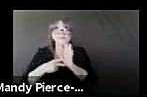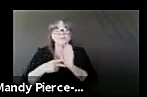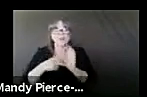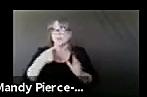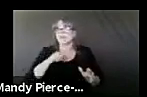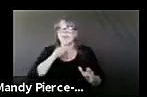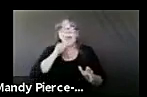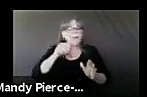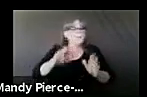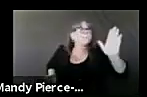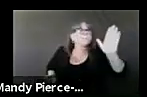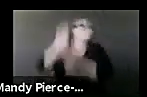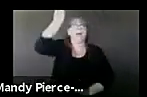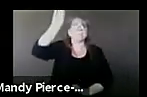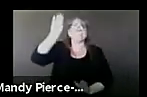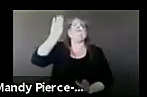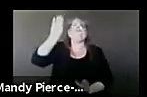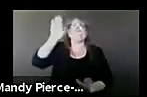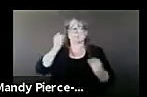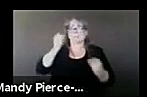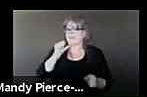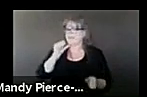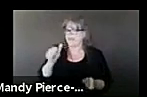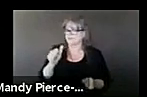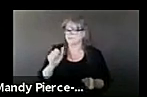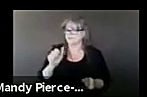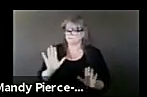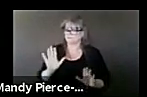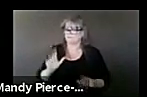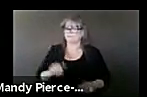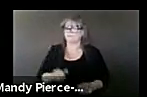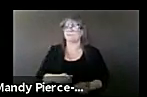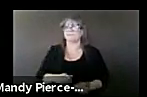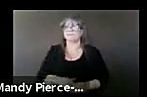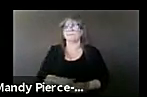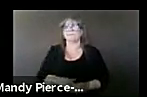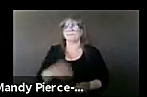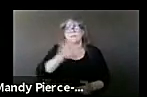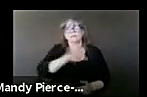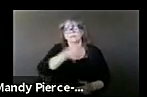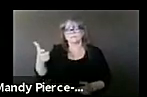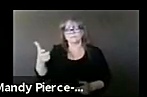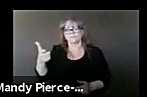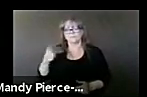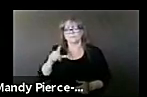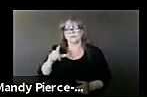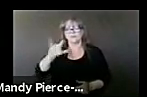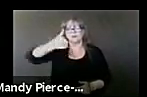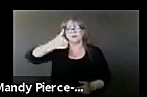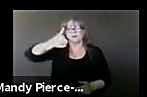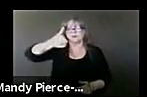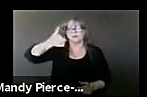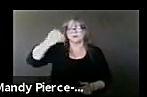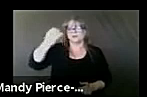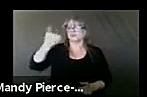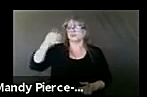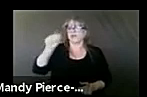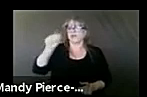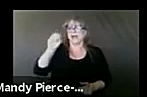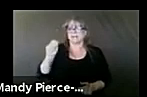We received a question from Jensen Worley with the Denver Business Journal asking if the modeling data Colorado is using, when would